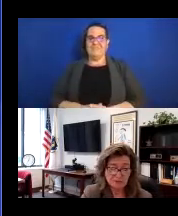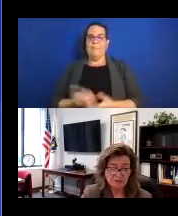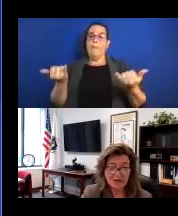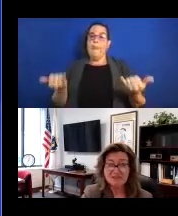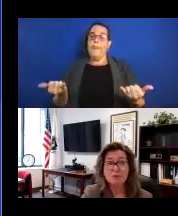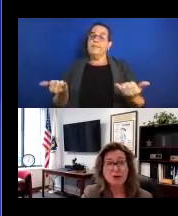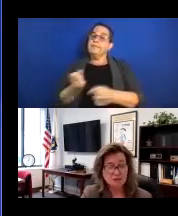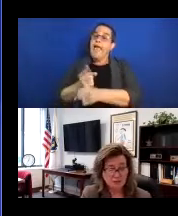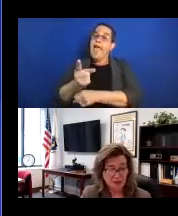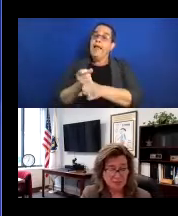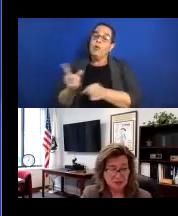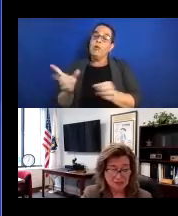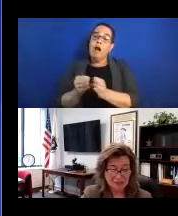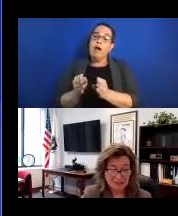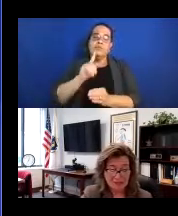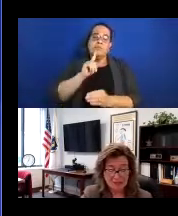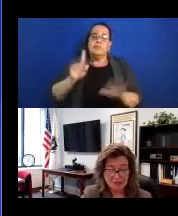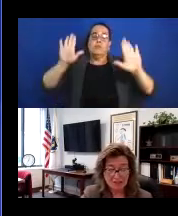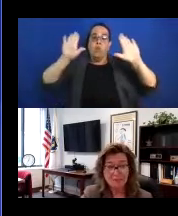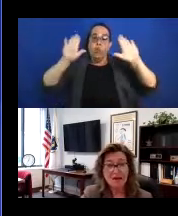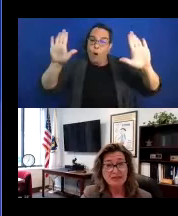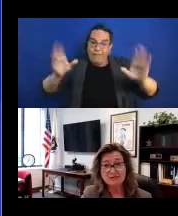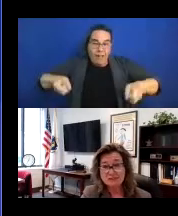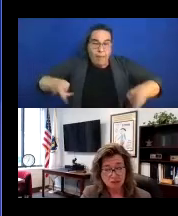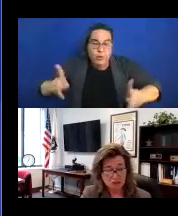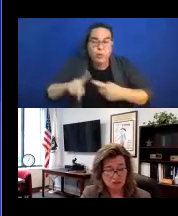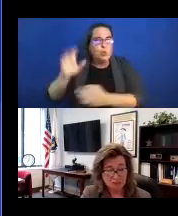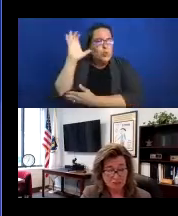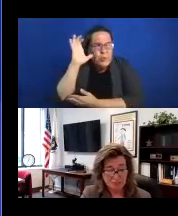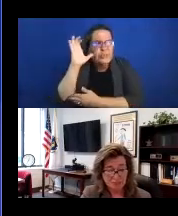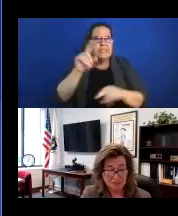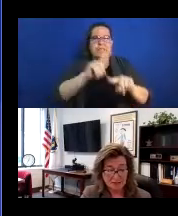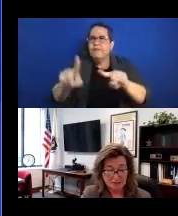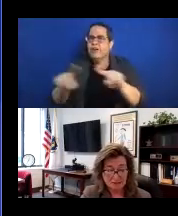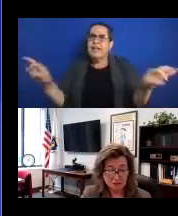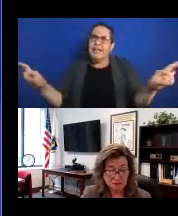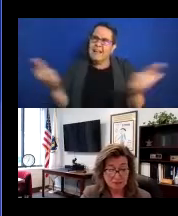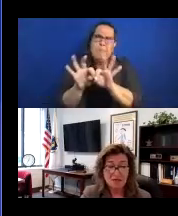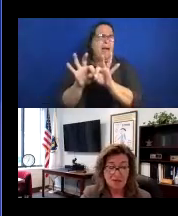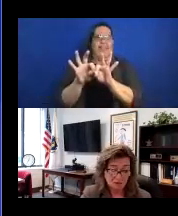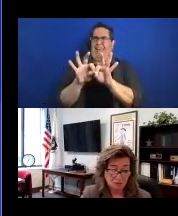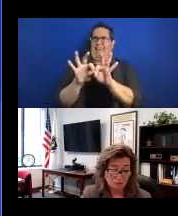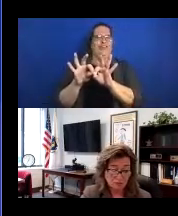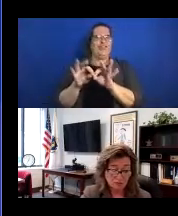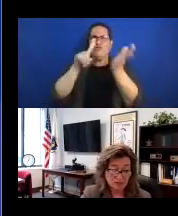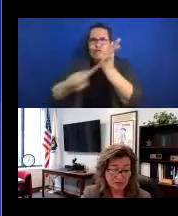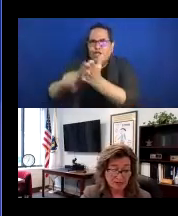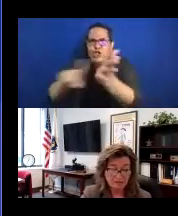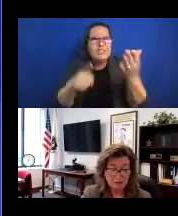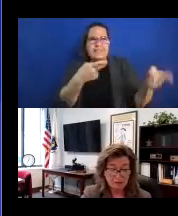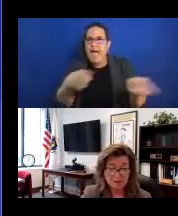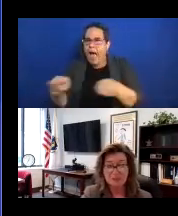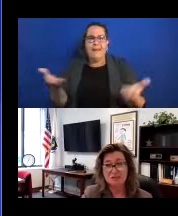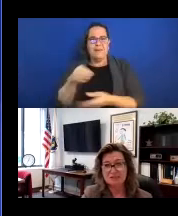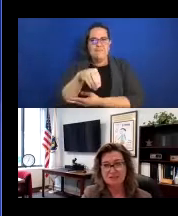conference provides a wonderful opportunity to hear about the compelling research that's happening here in Massachusetts to improve the lives